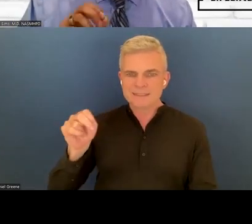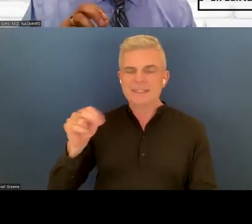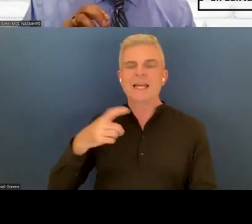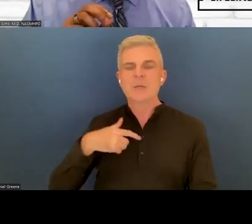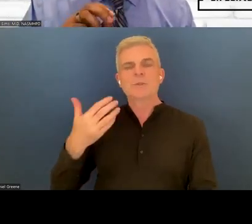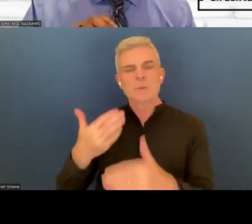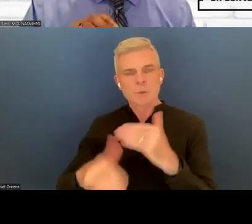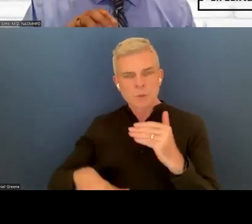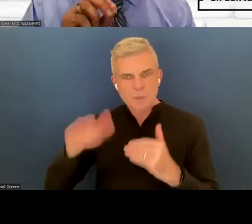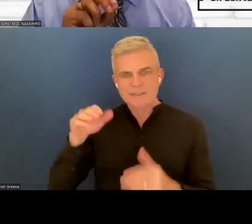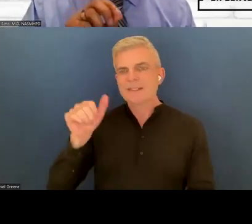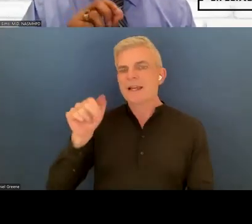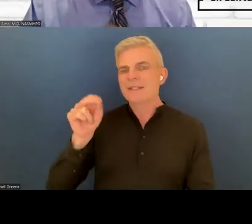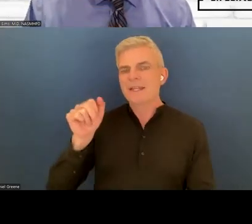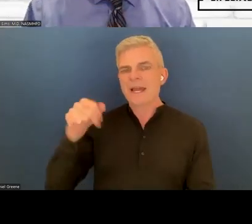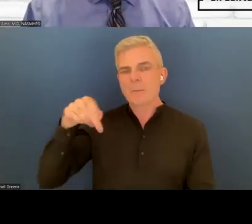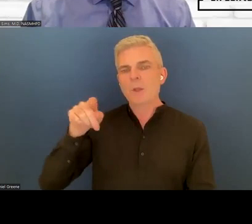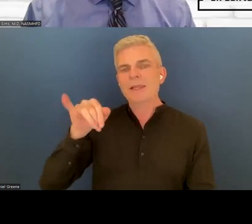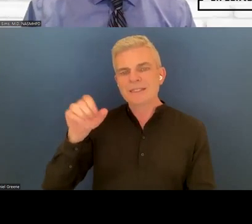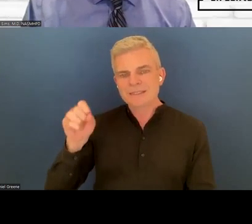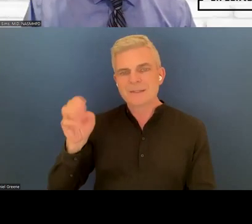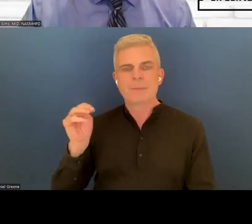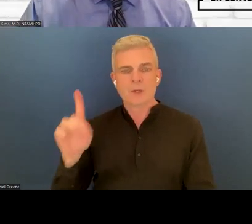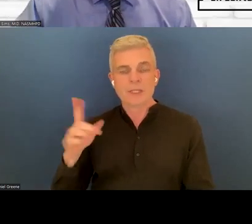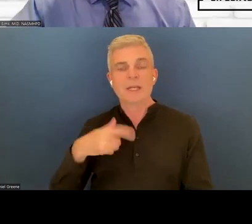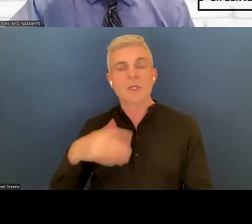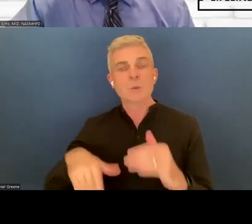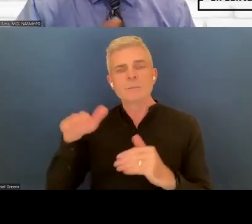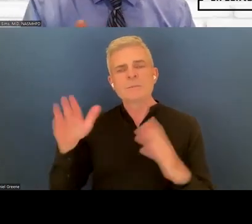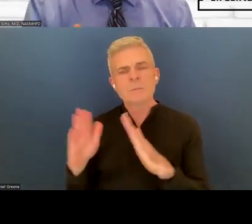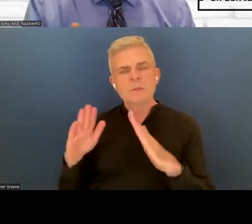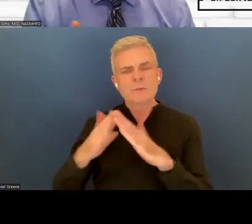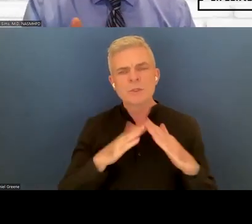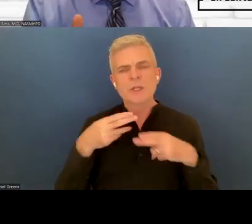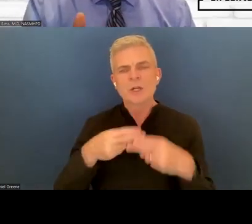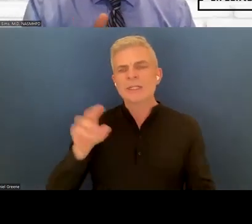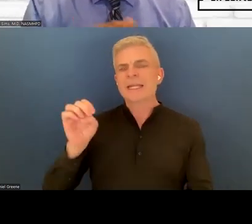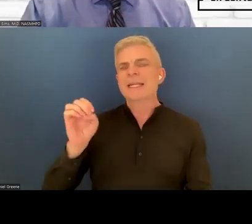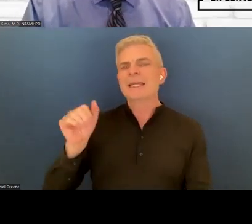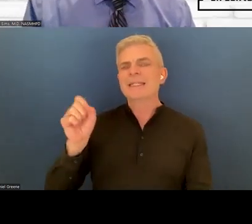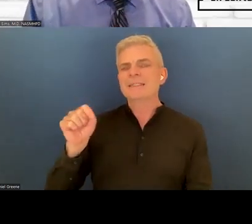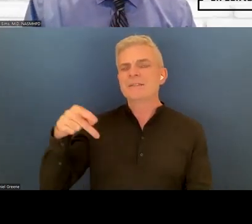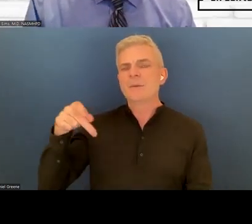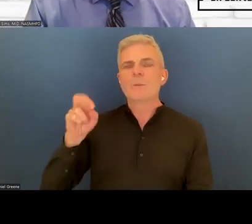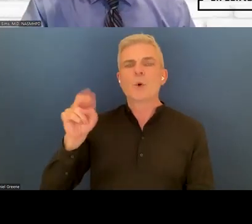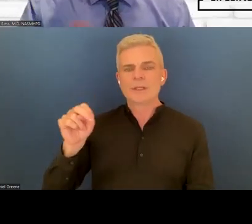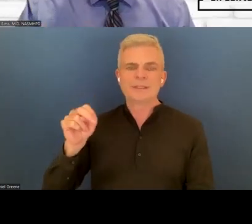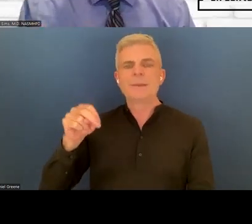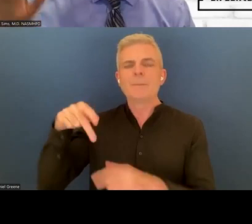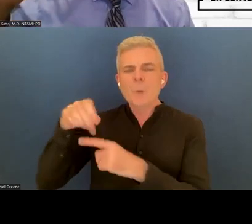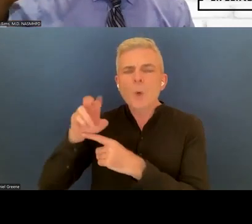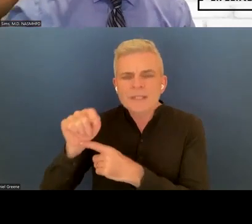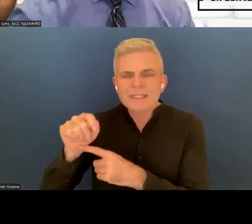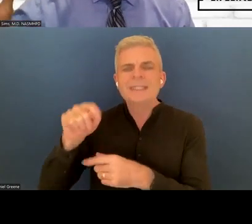Maryland. I grew up in a small community called Eastport, which was in the peninsula in Annapolis.